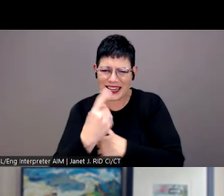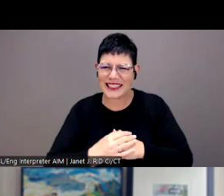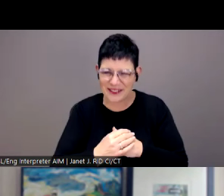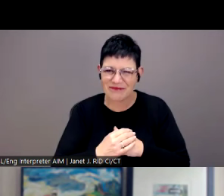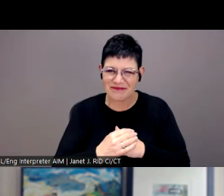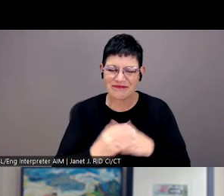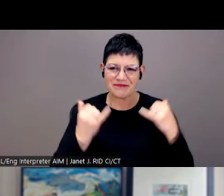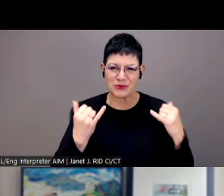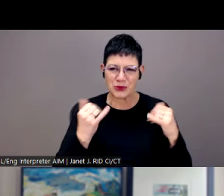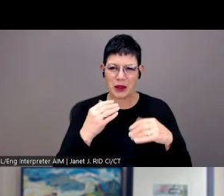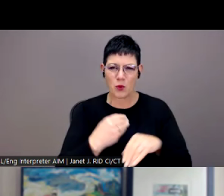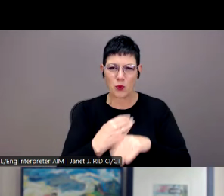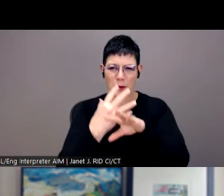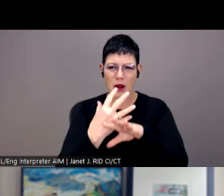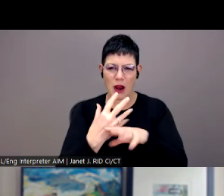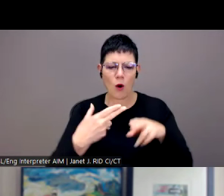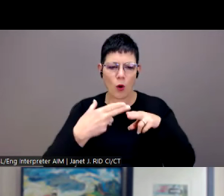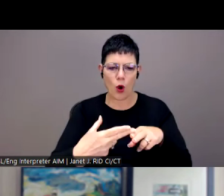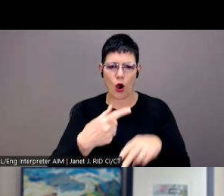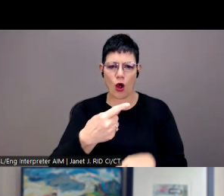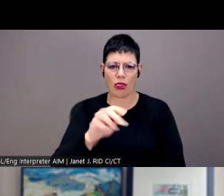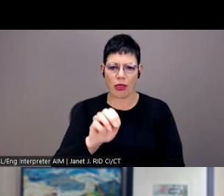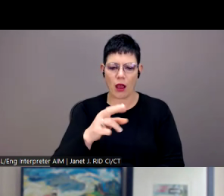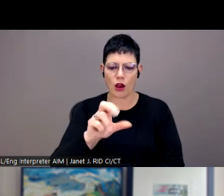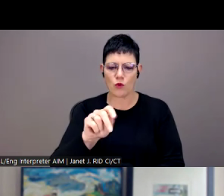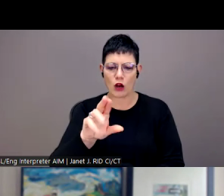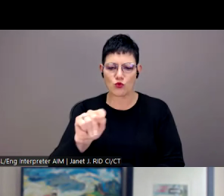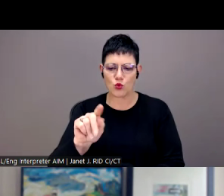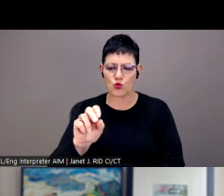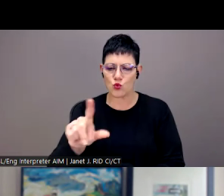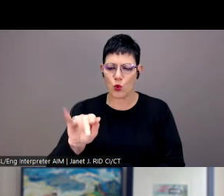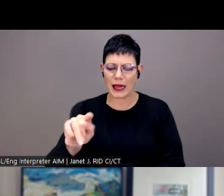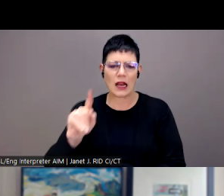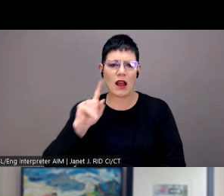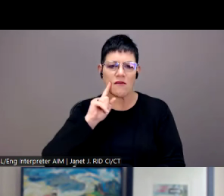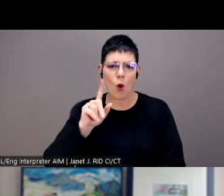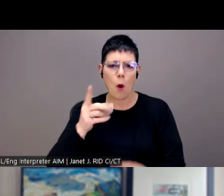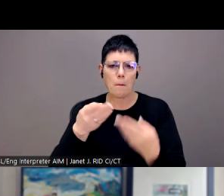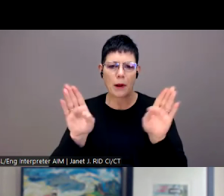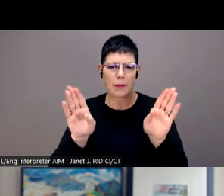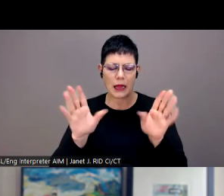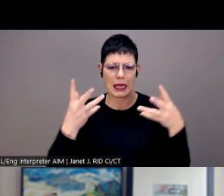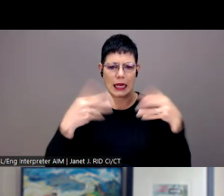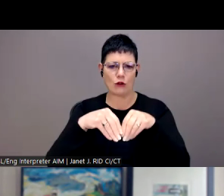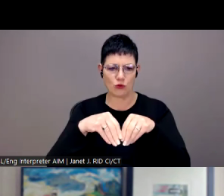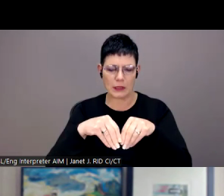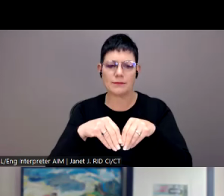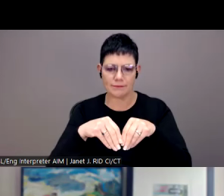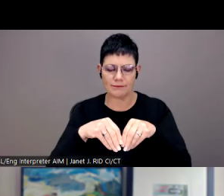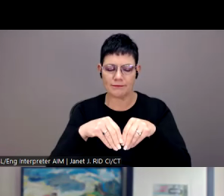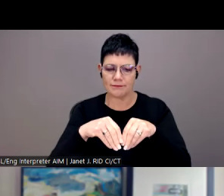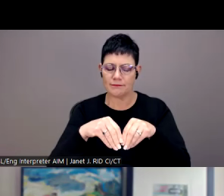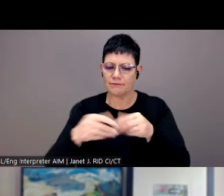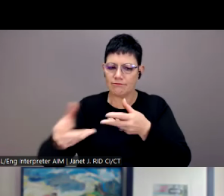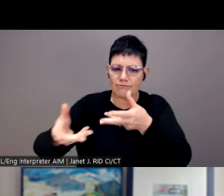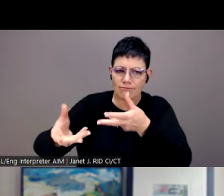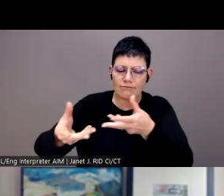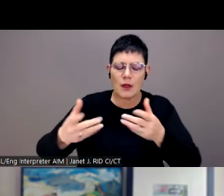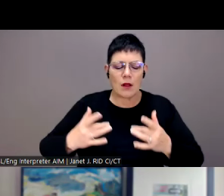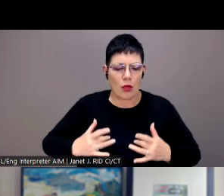Today's webinar is called the Grassroots Toolkit for Public Engagement. And we're so pleased to share